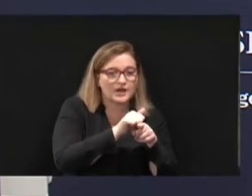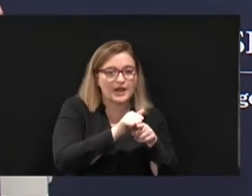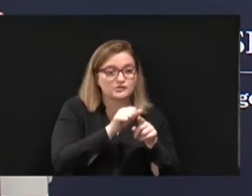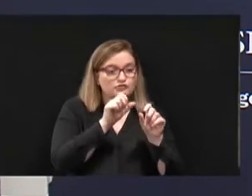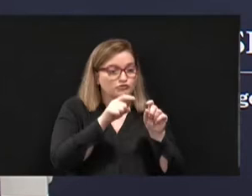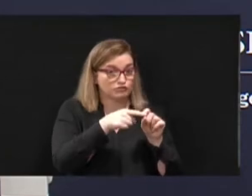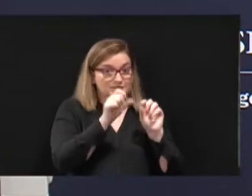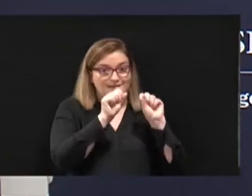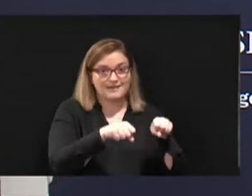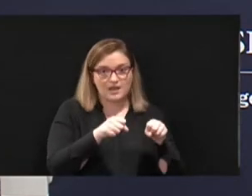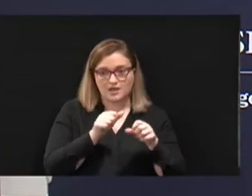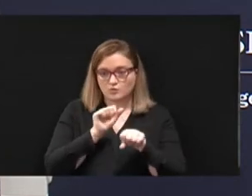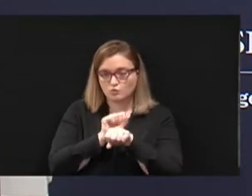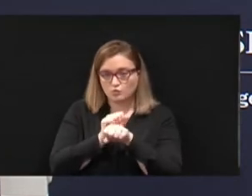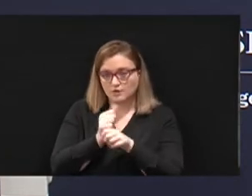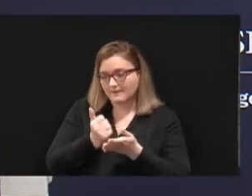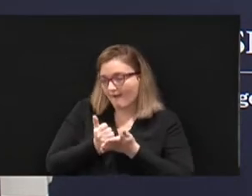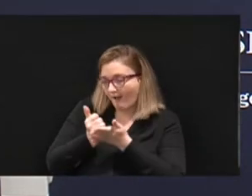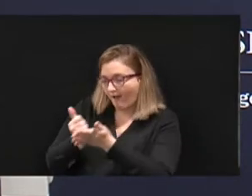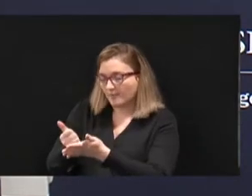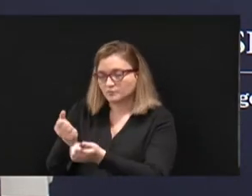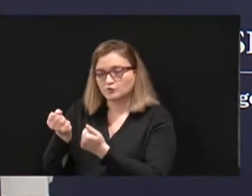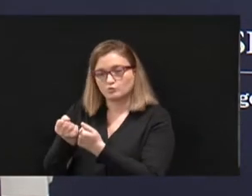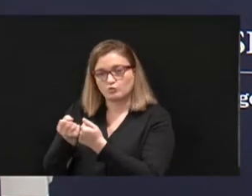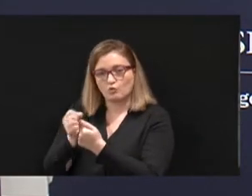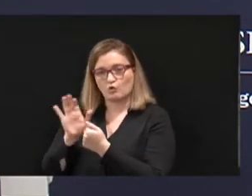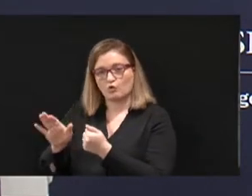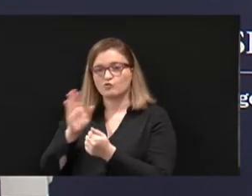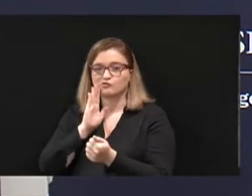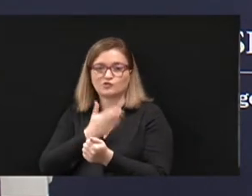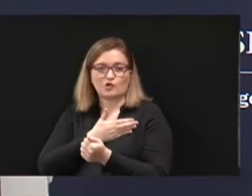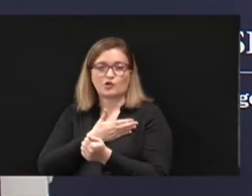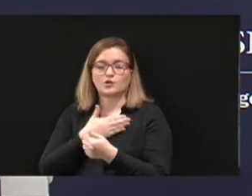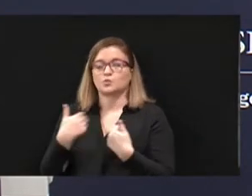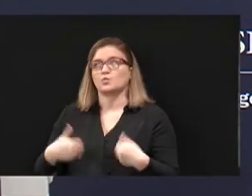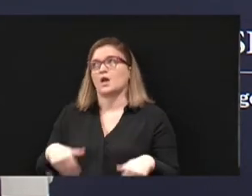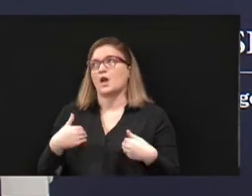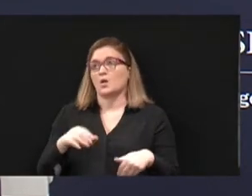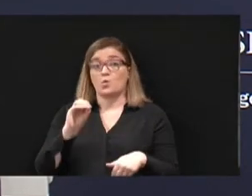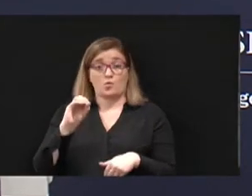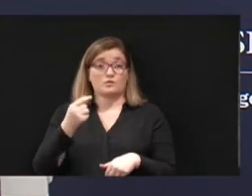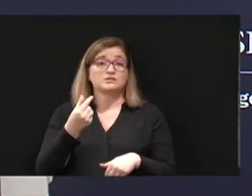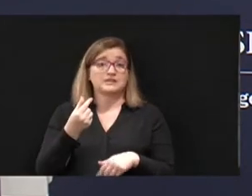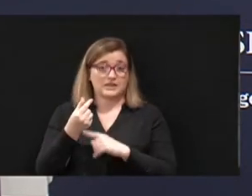one in her area that did Orton-Gillingham. It's made a real difference with her.